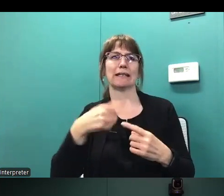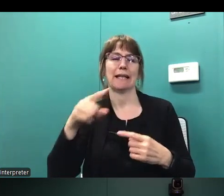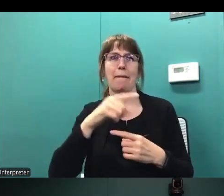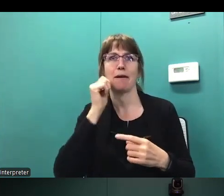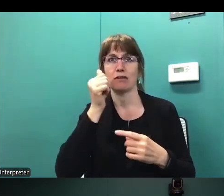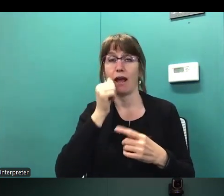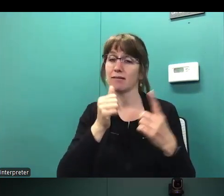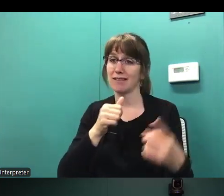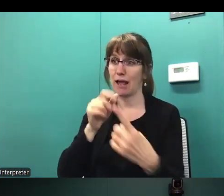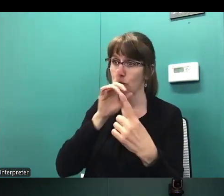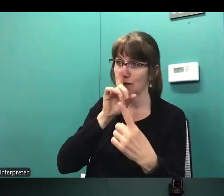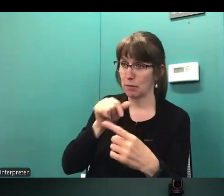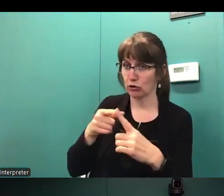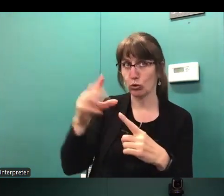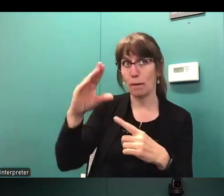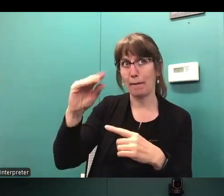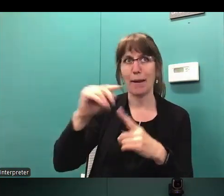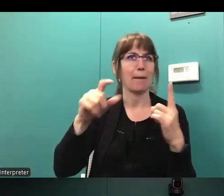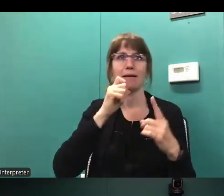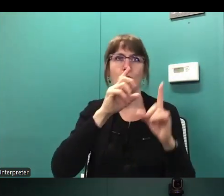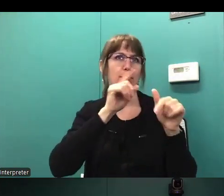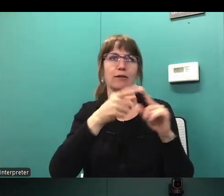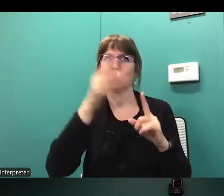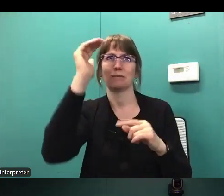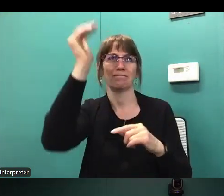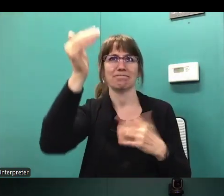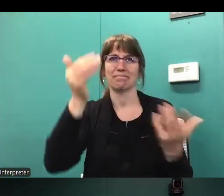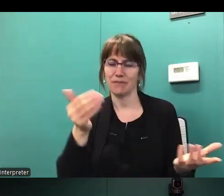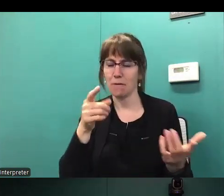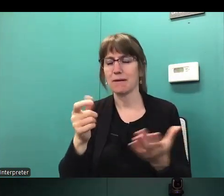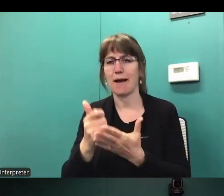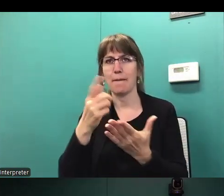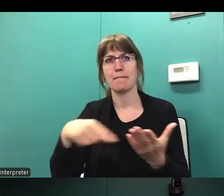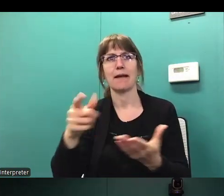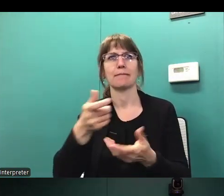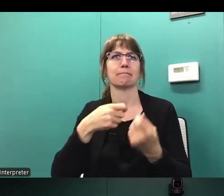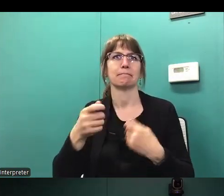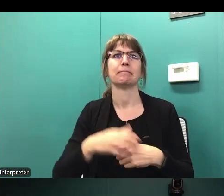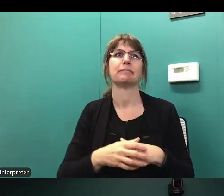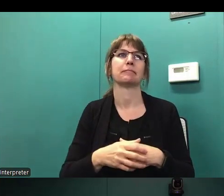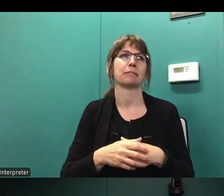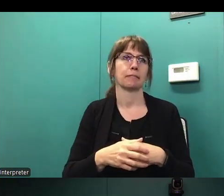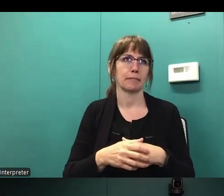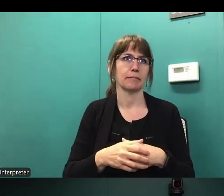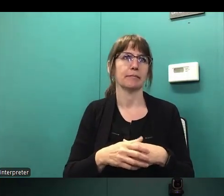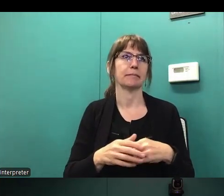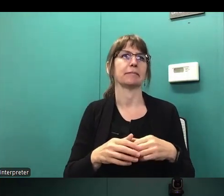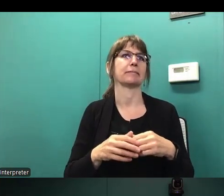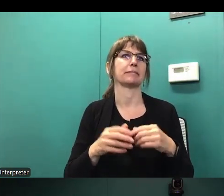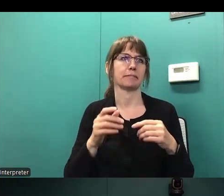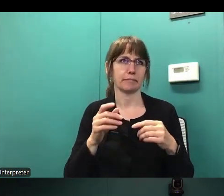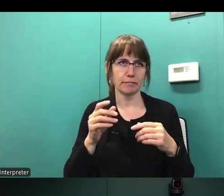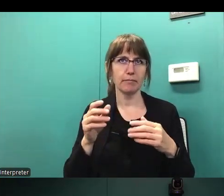respond where they typically wouldn't respond or do anything, that it will get them to do that. Of course, be like flexible,